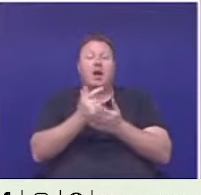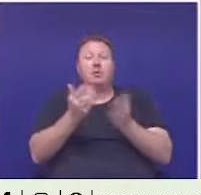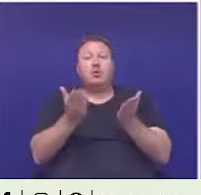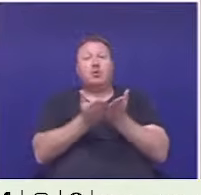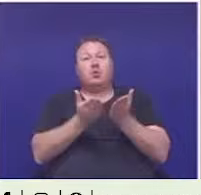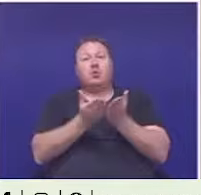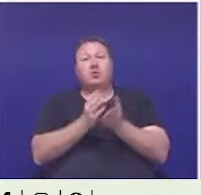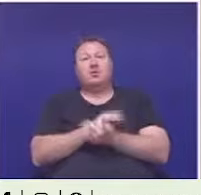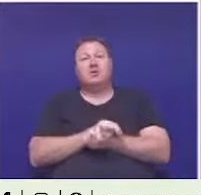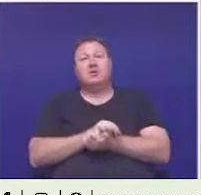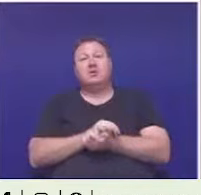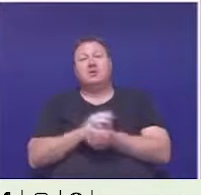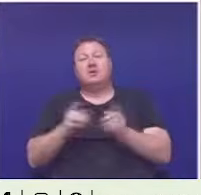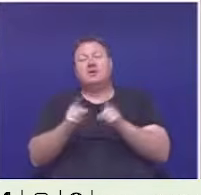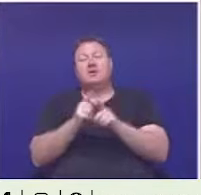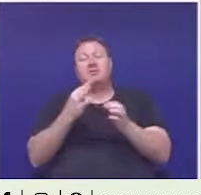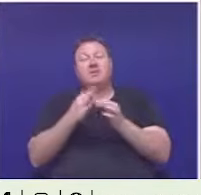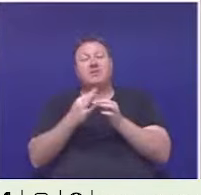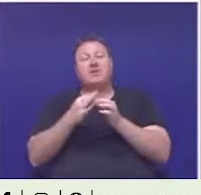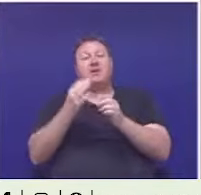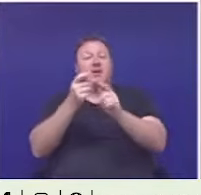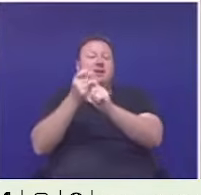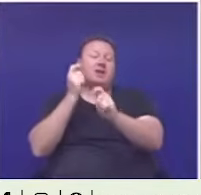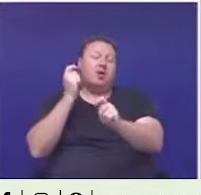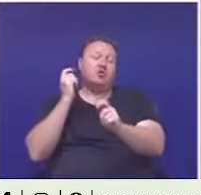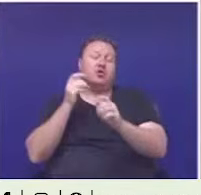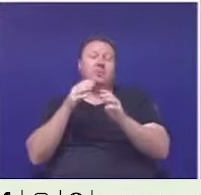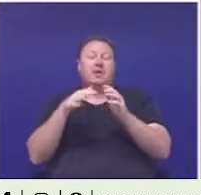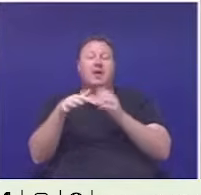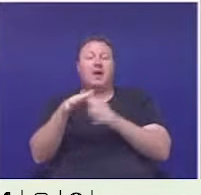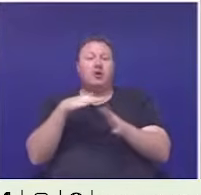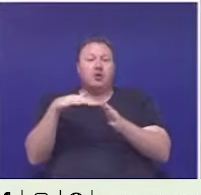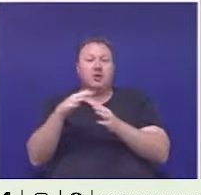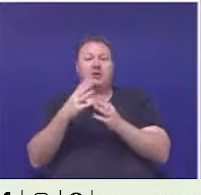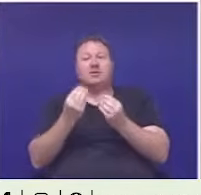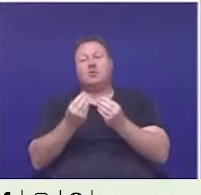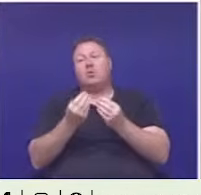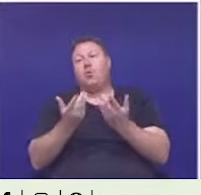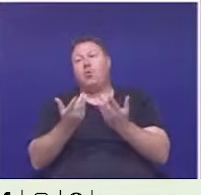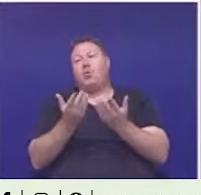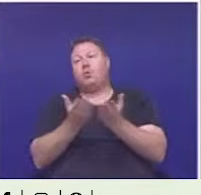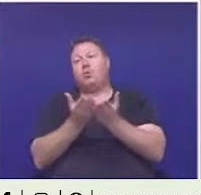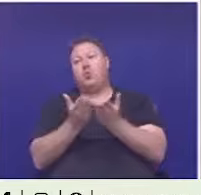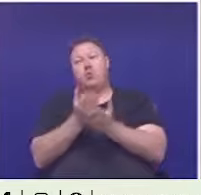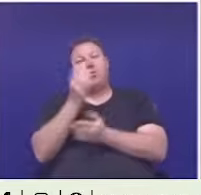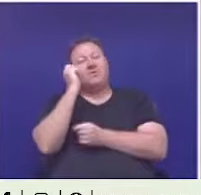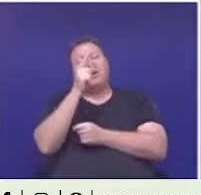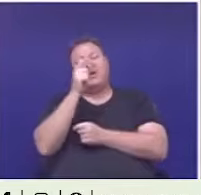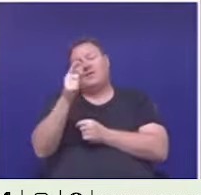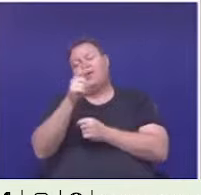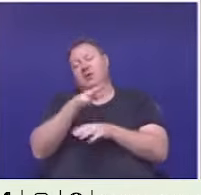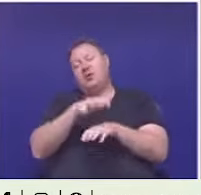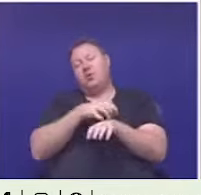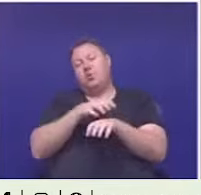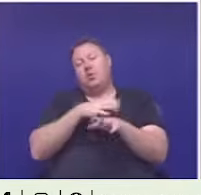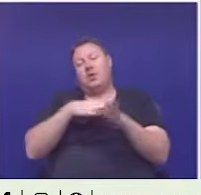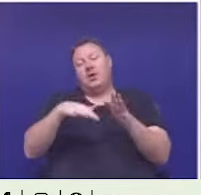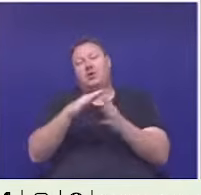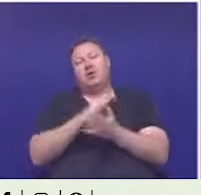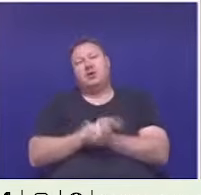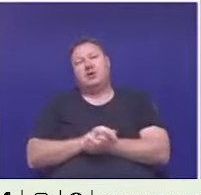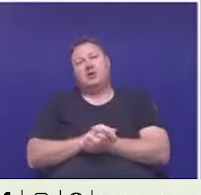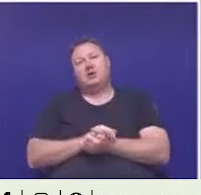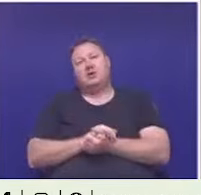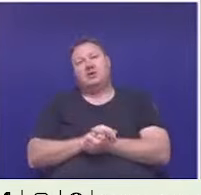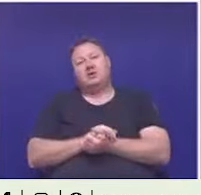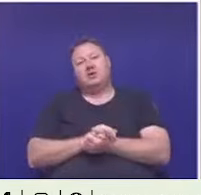particularly in schools in township areas or in schools that are in rural areas, where if there